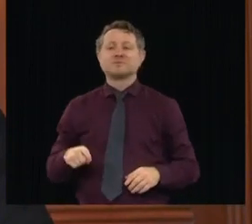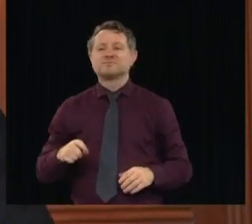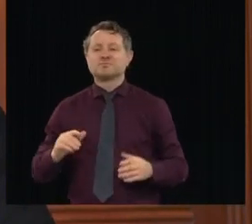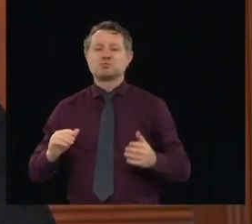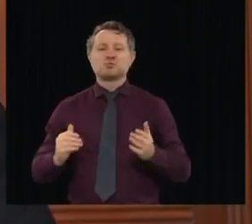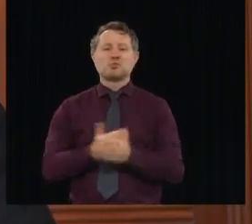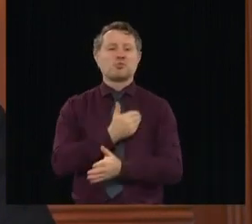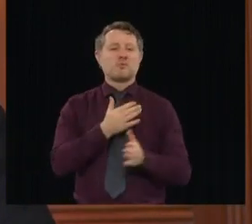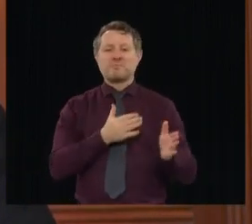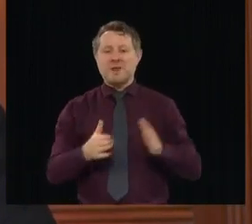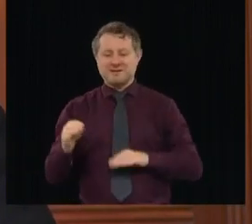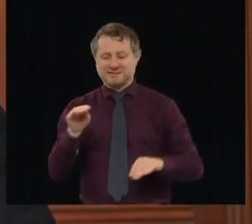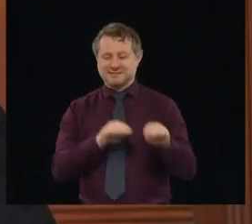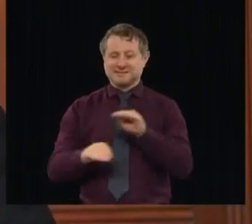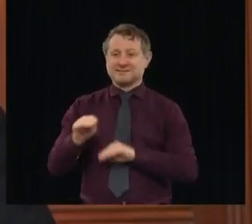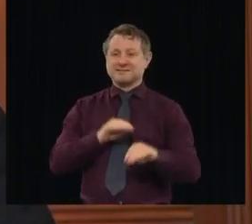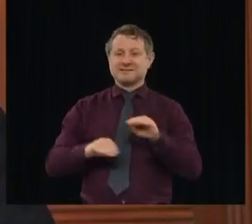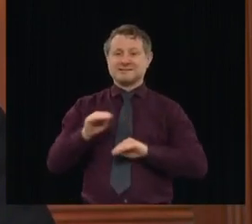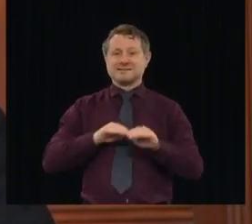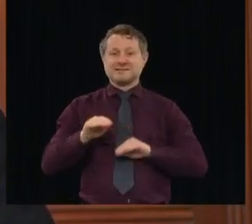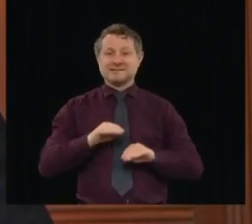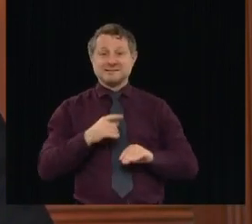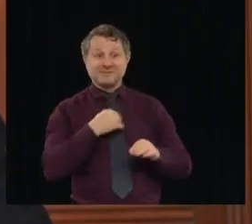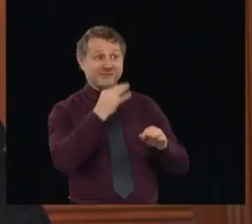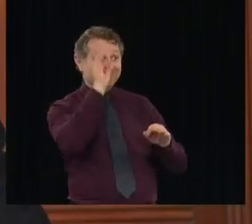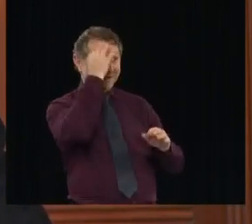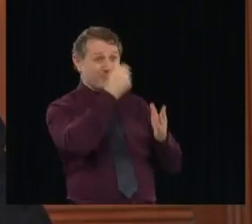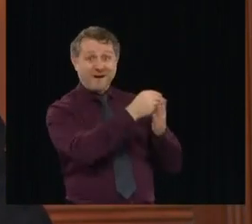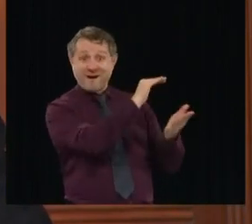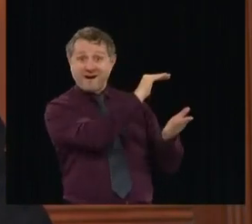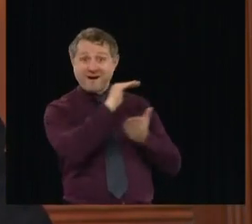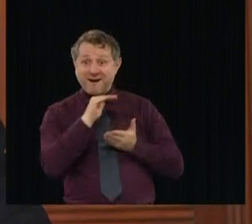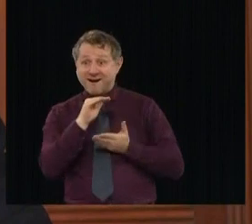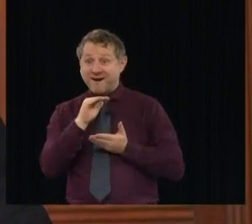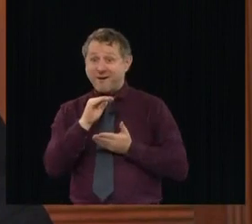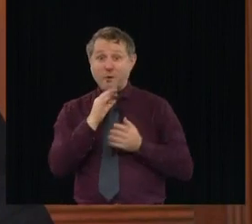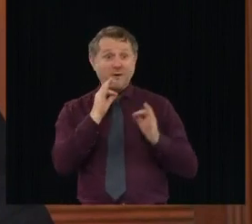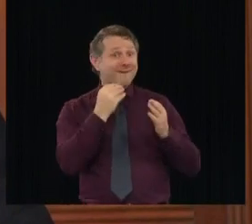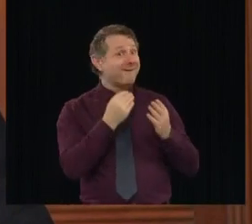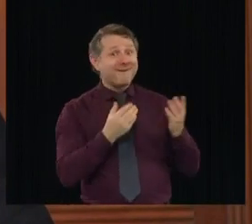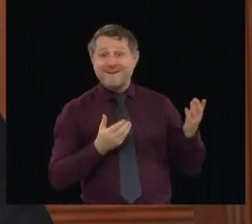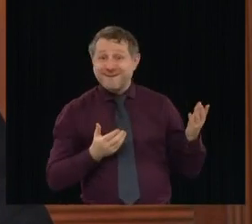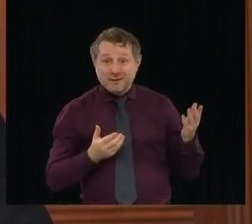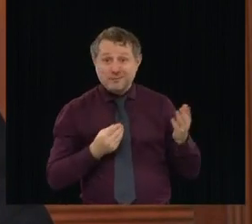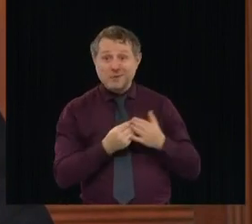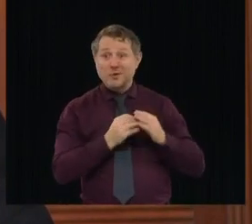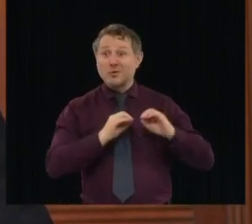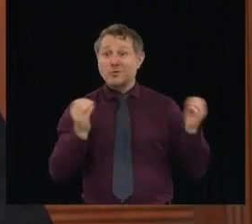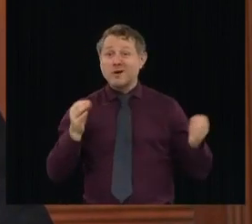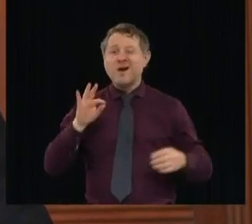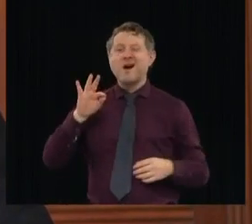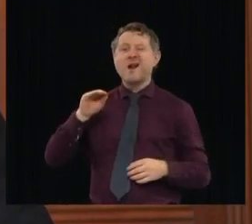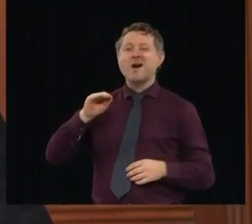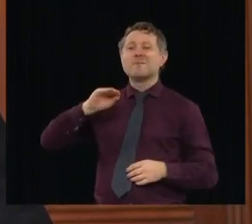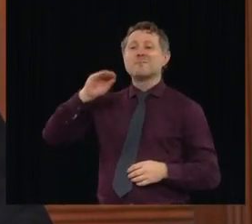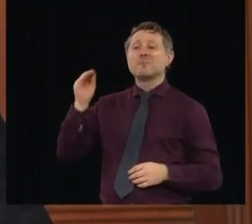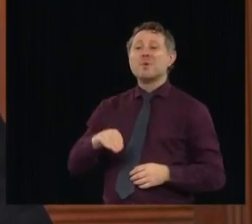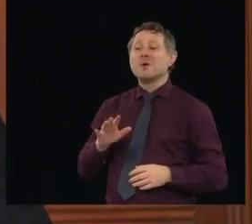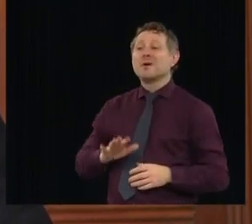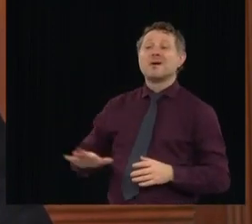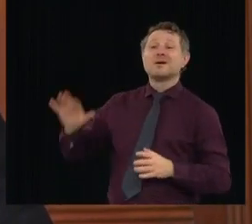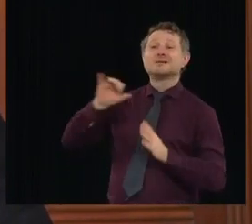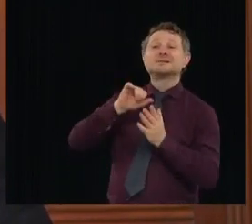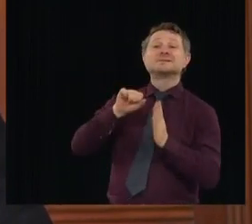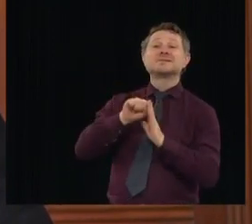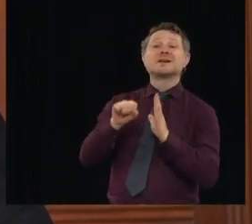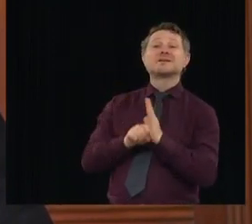federal funds. In the absence of the receipt of federal funds, 90% of the state's spending is in the areas of